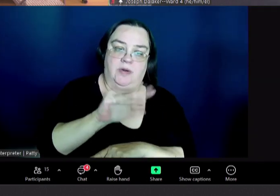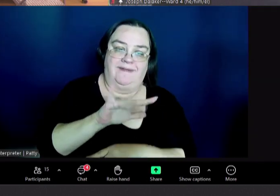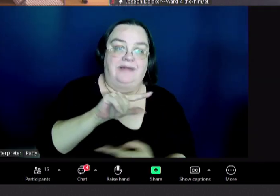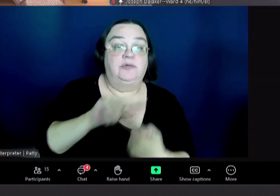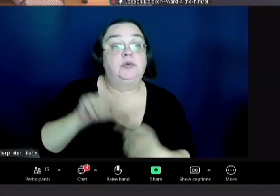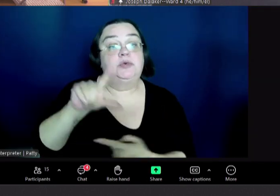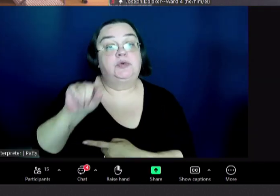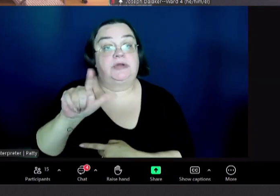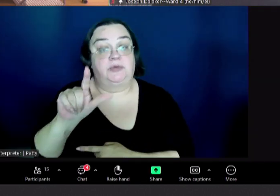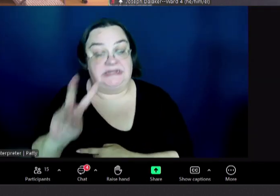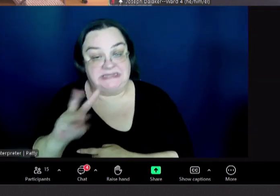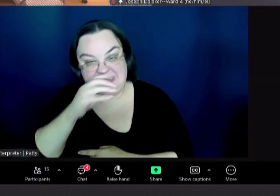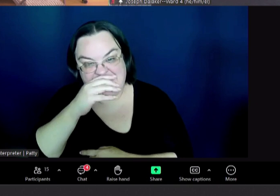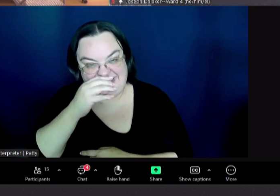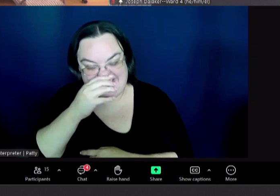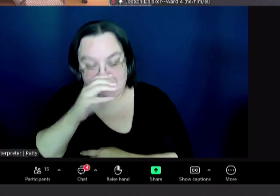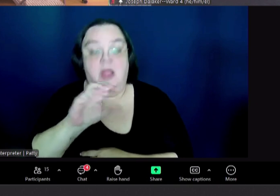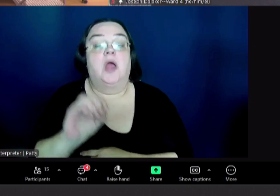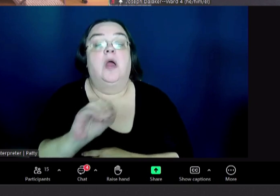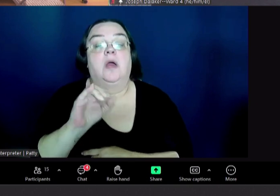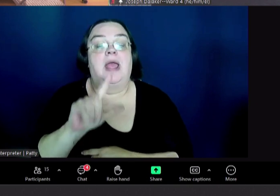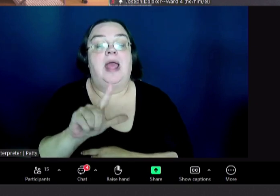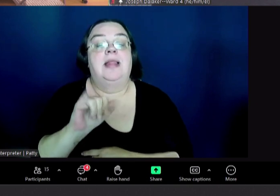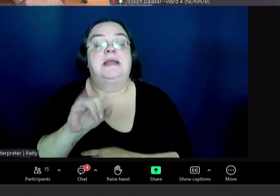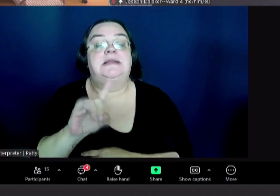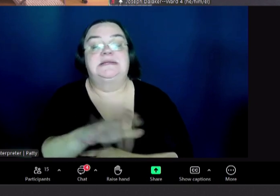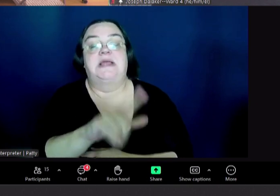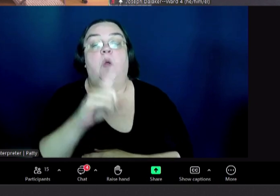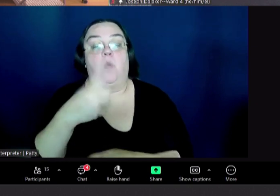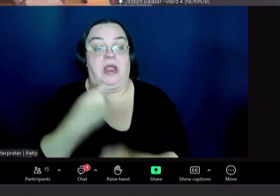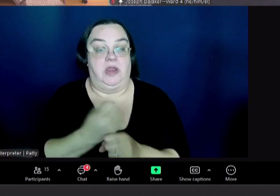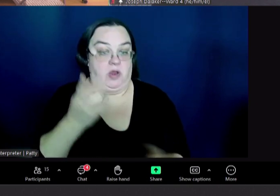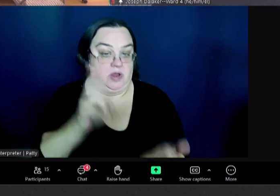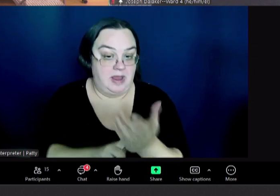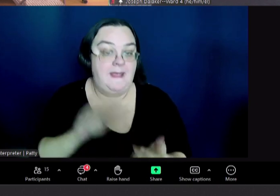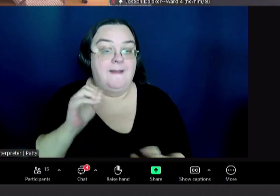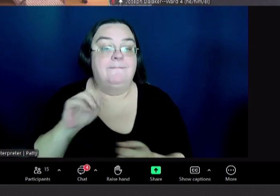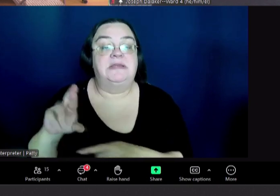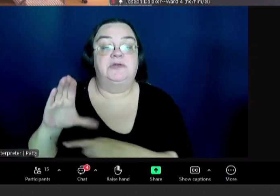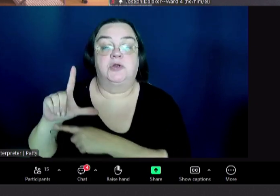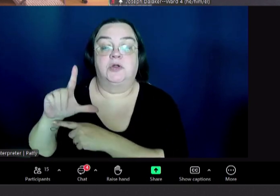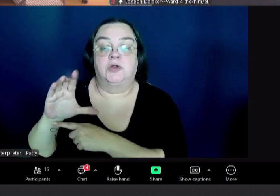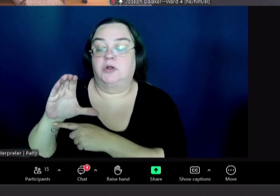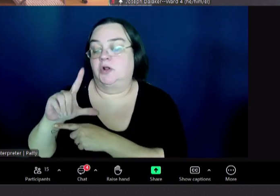2026. LIDC's a 1-year contract. Mr. Farr is a 2-year contract.